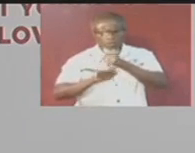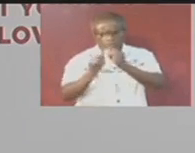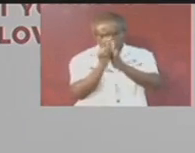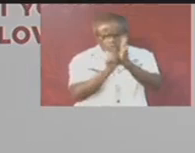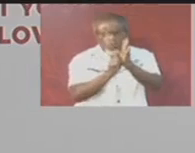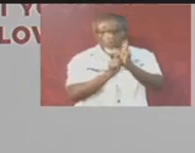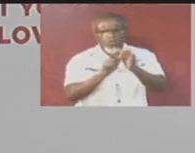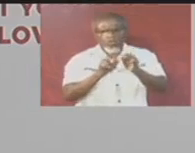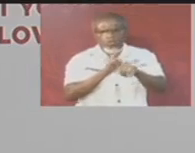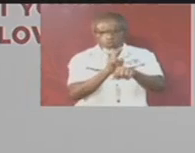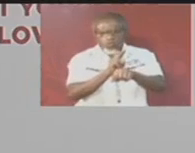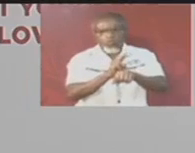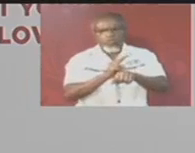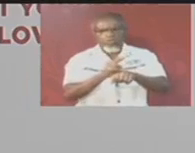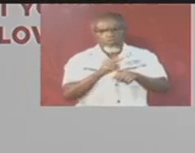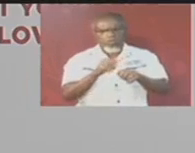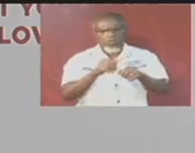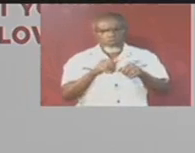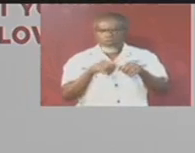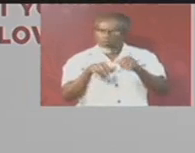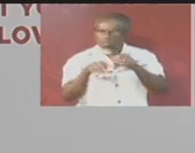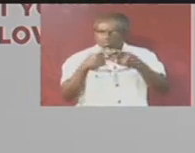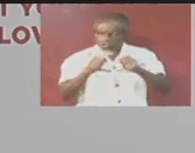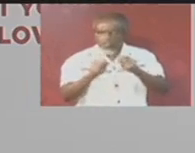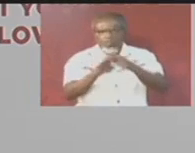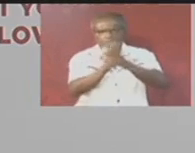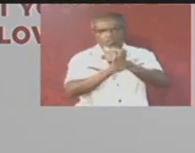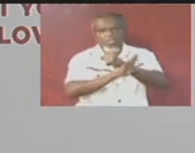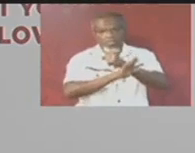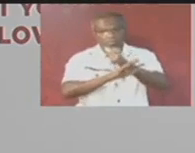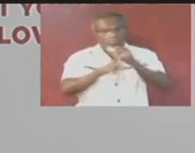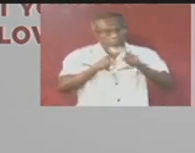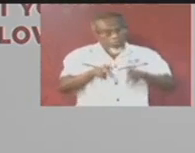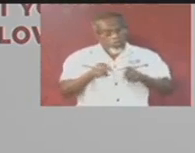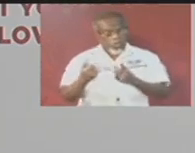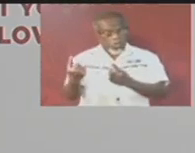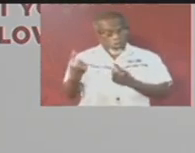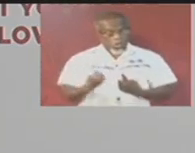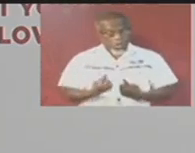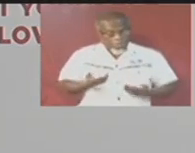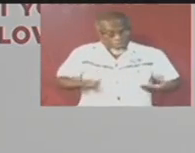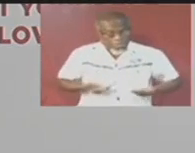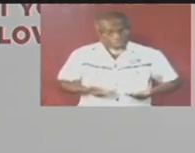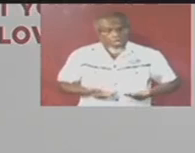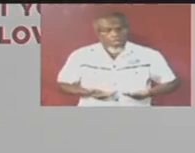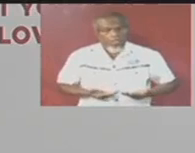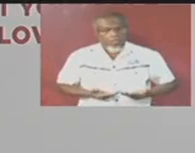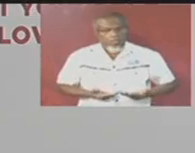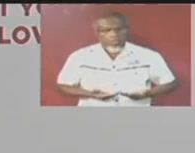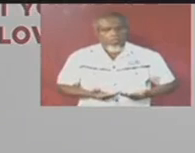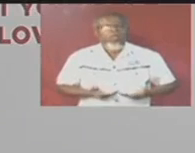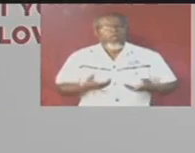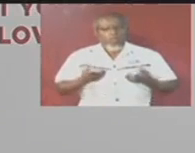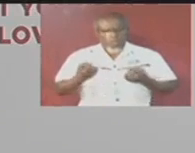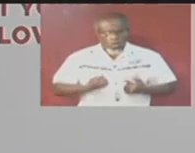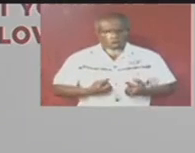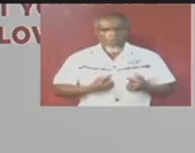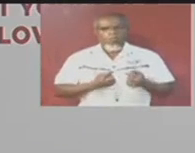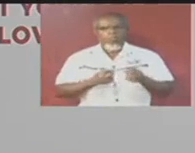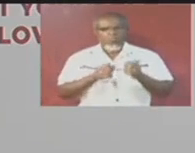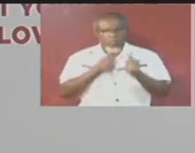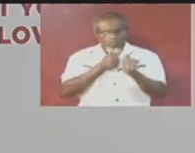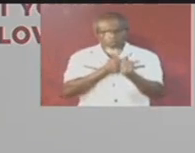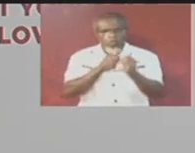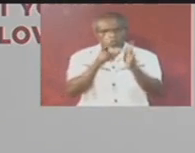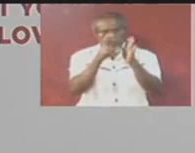to exert best efforts to ensure that all who come to these shores come under controlled circumstances as we